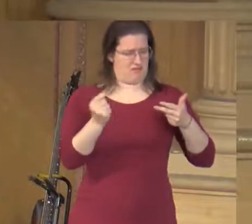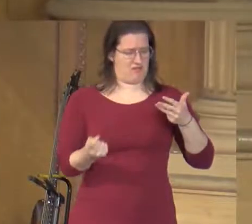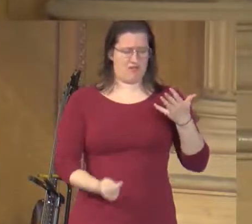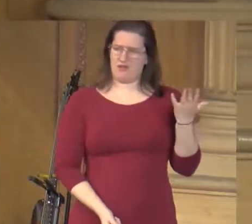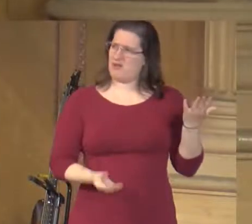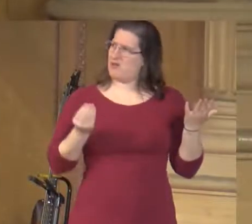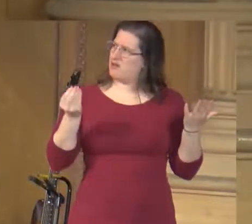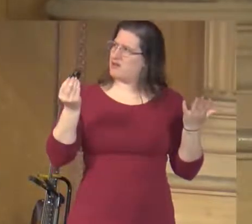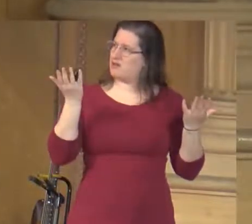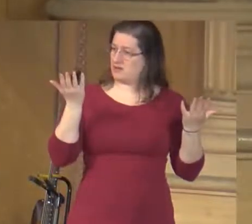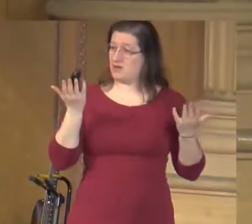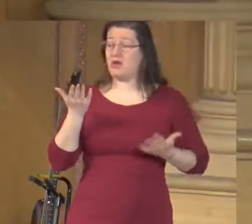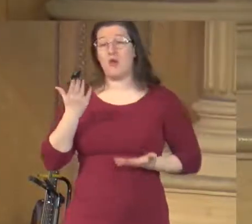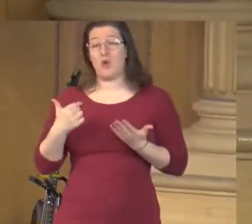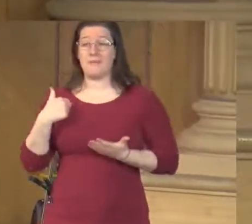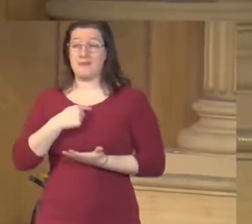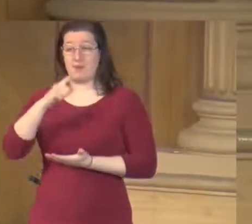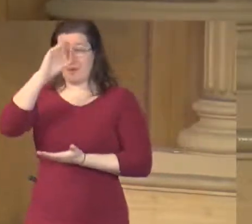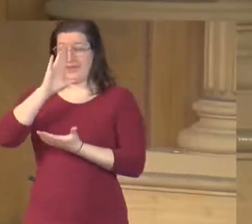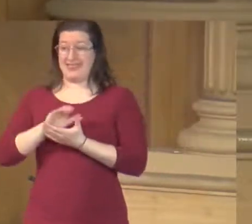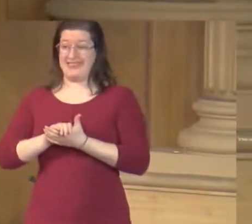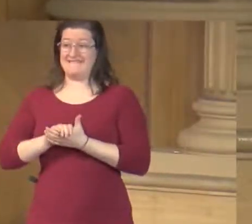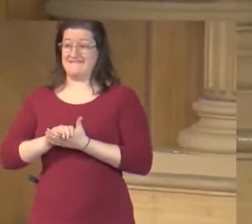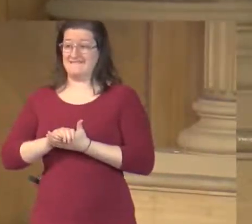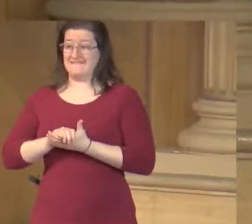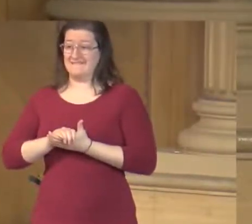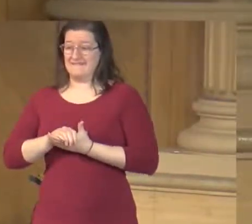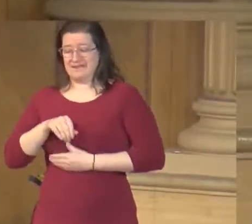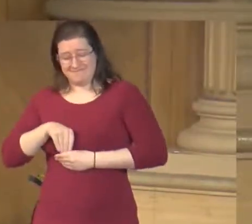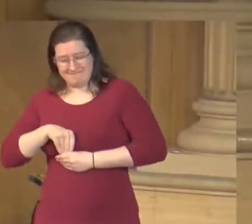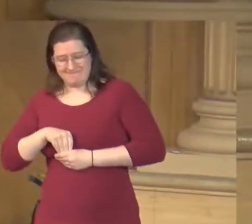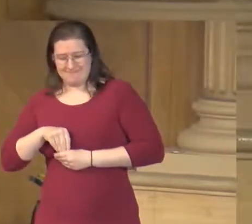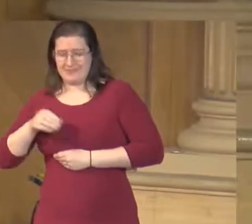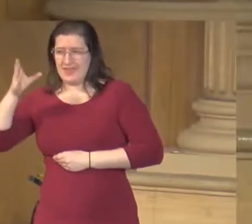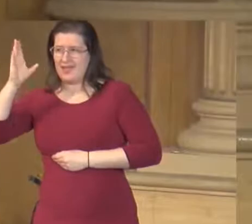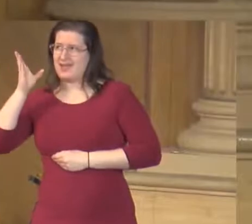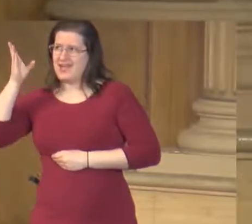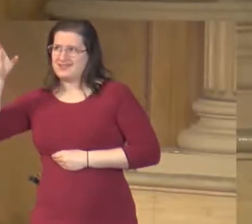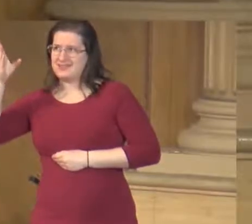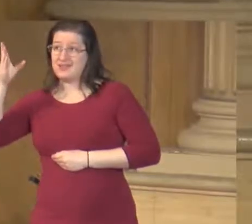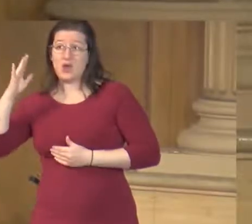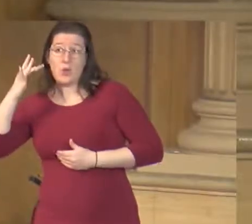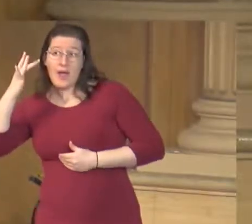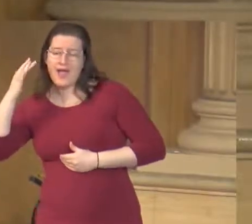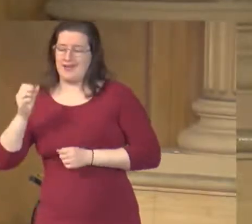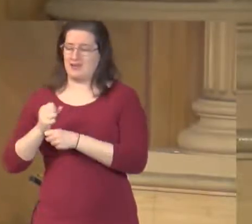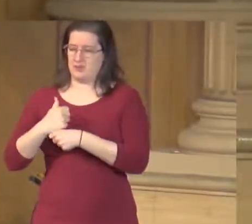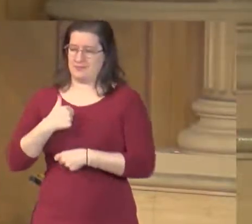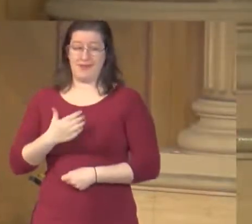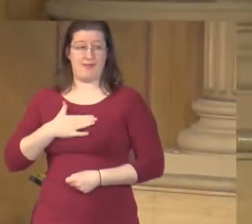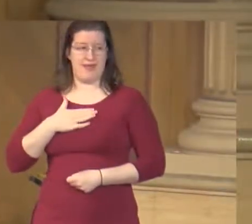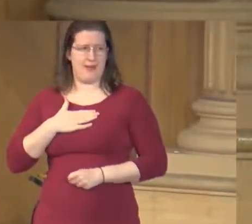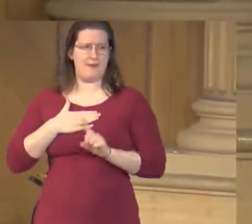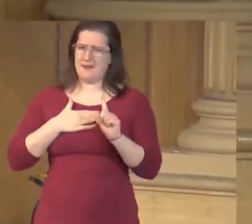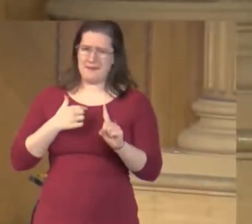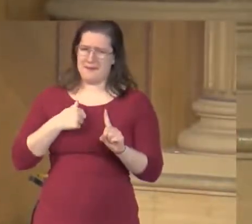Where we believe, maybe without saying it, that God exists to make me happy. I'm not happy.